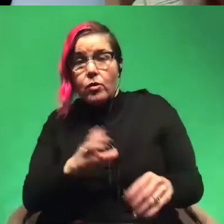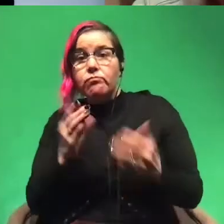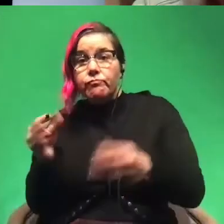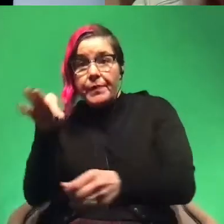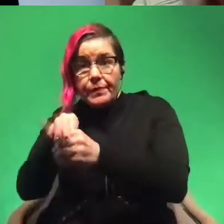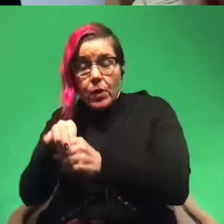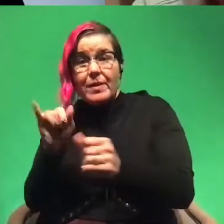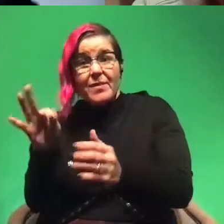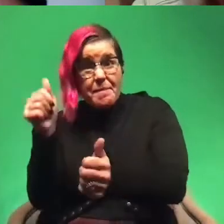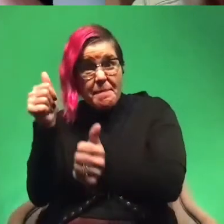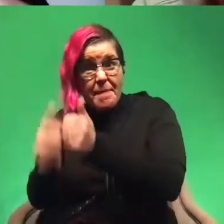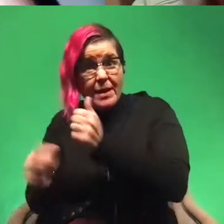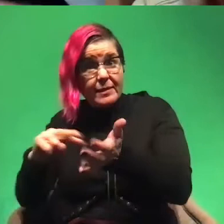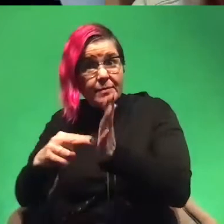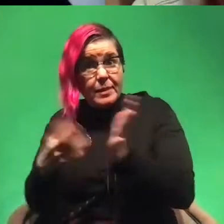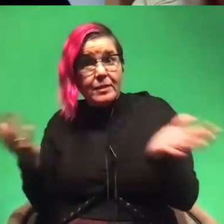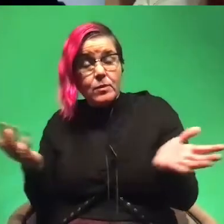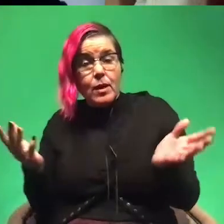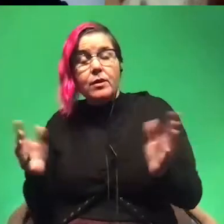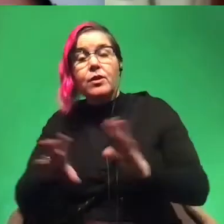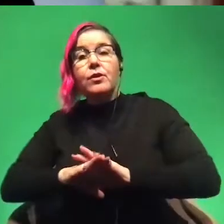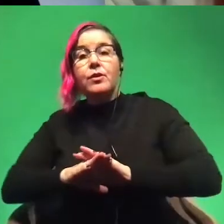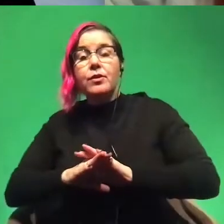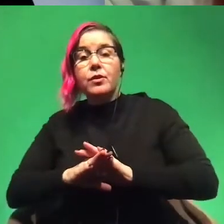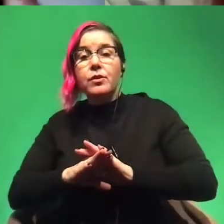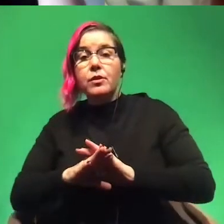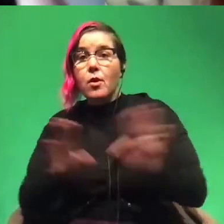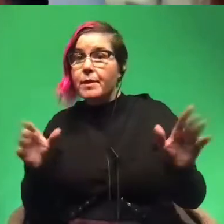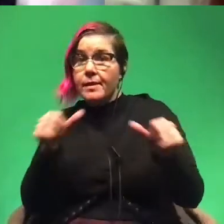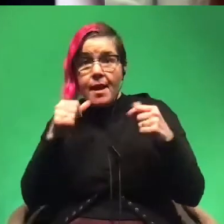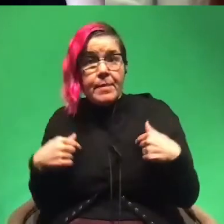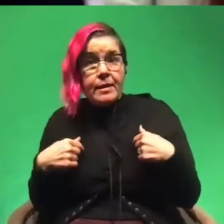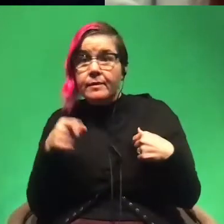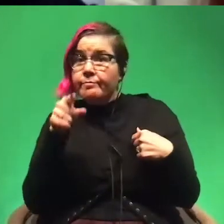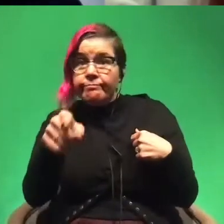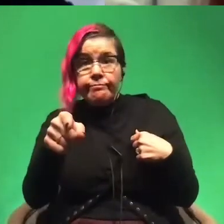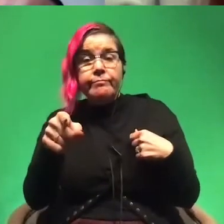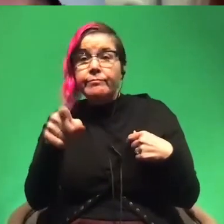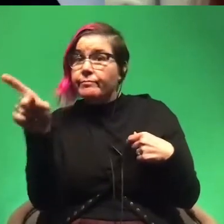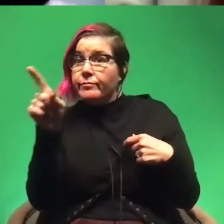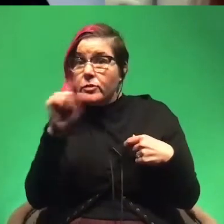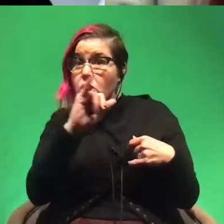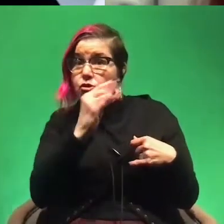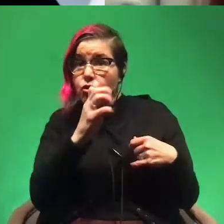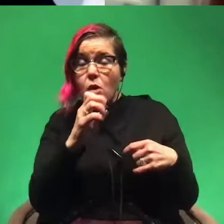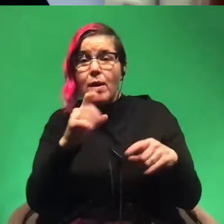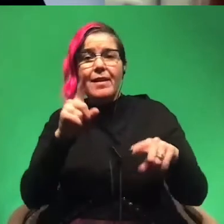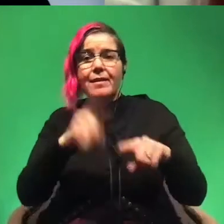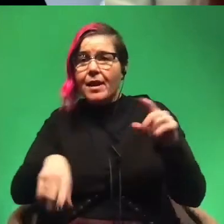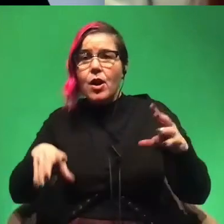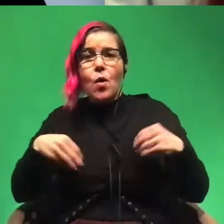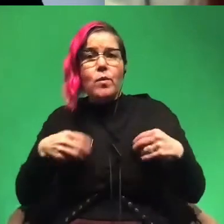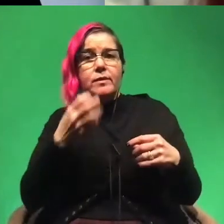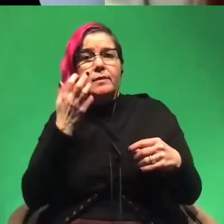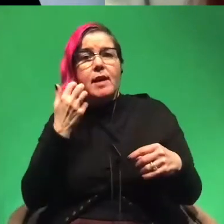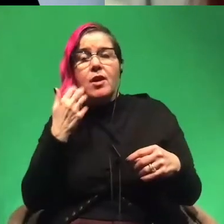if it is passed, what it means is that nobody, like not me, not you, not Joe Exotic, can own tigers